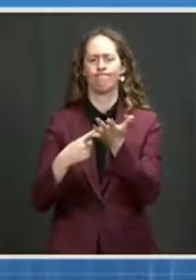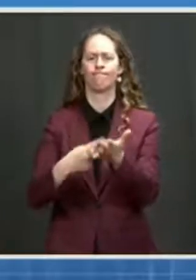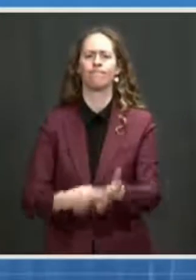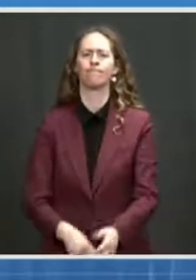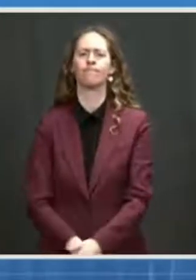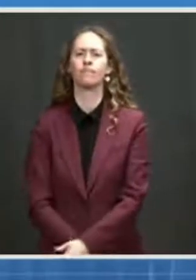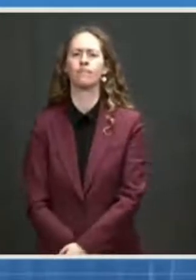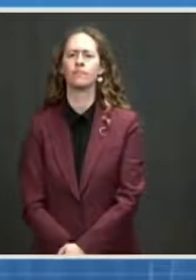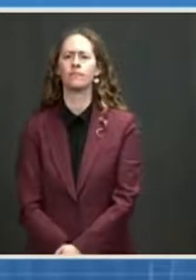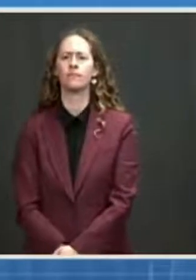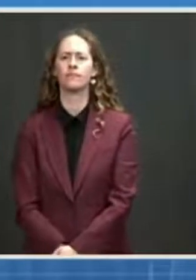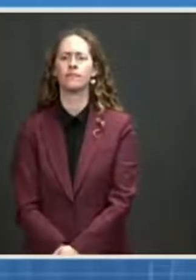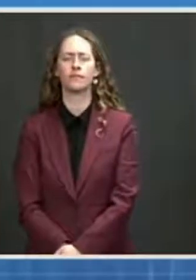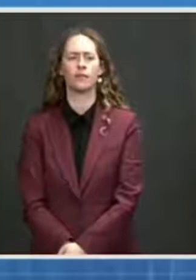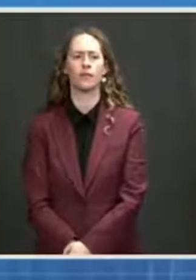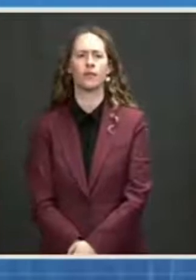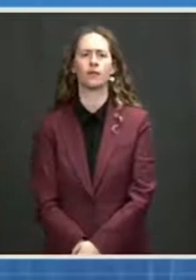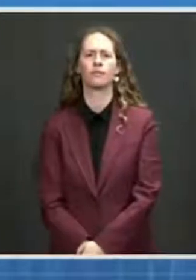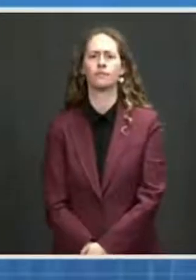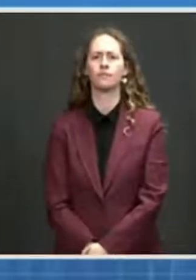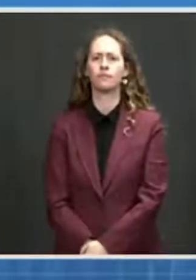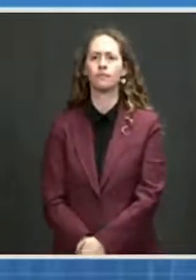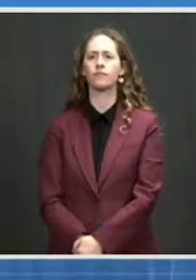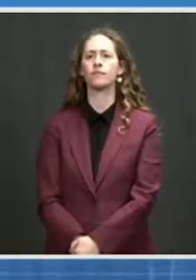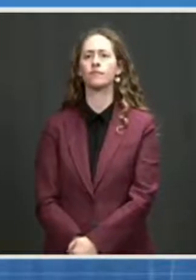Ebony McMorris at the American Urban Radio Network.